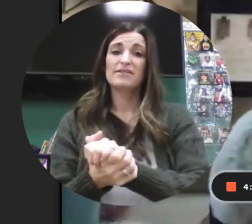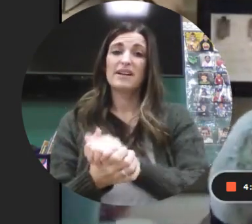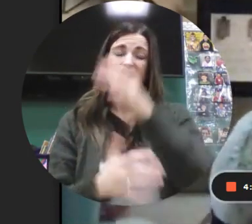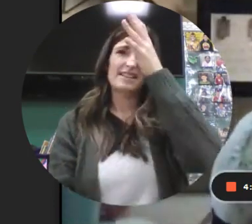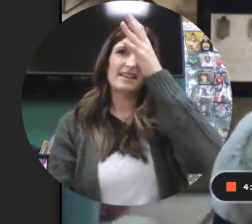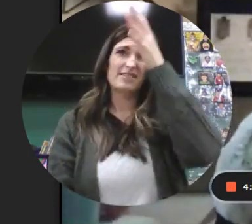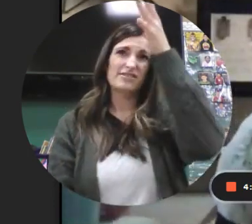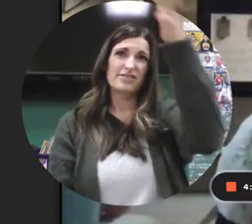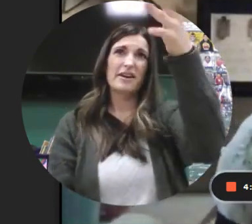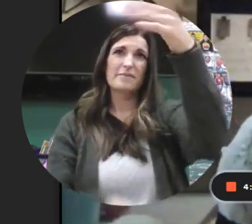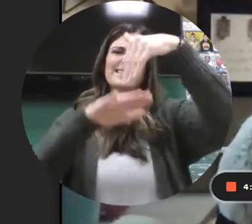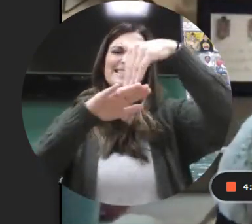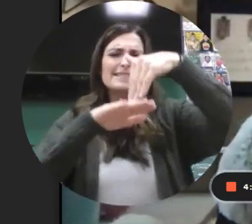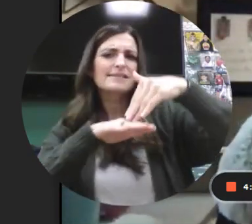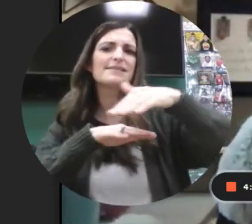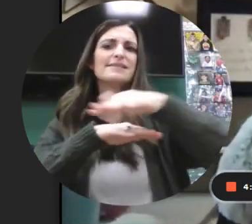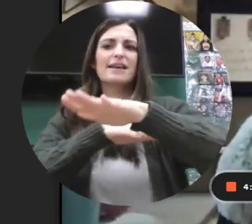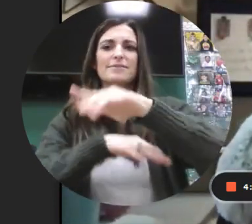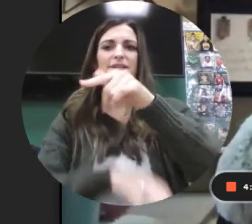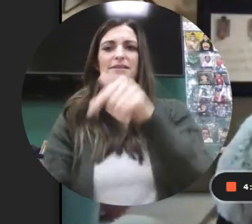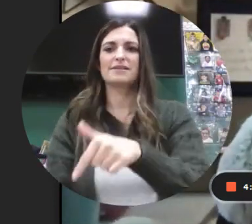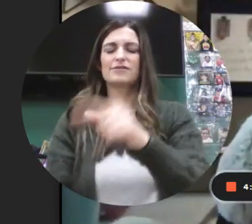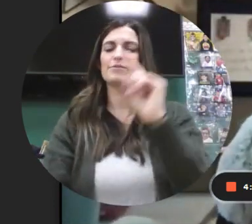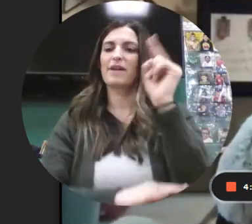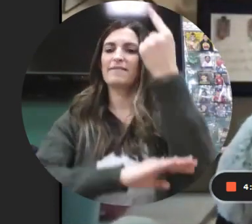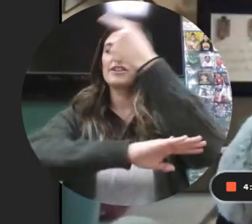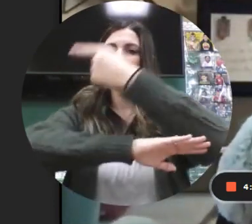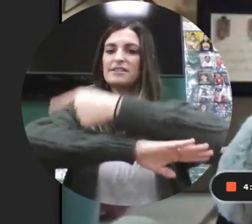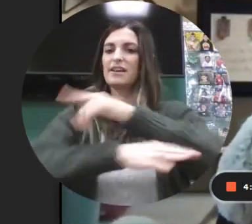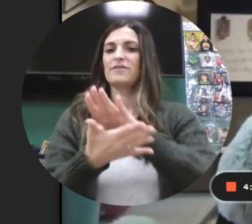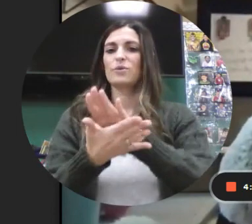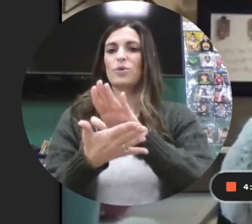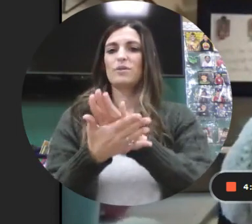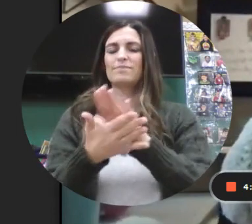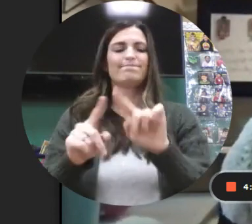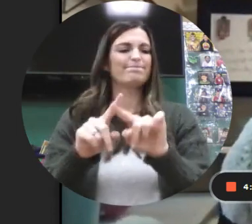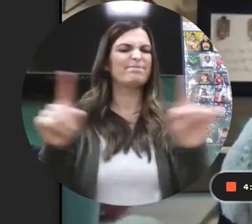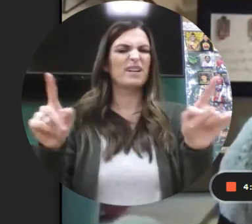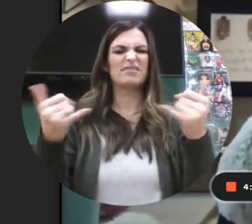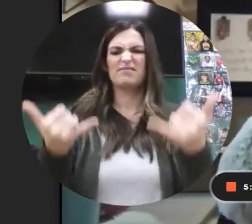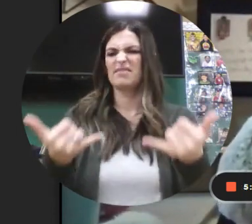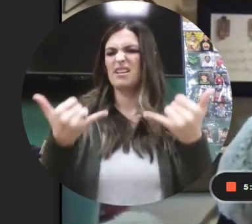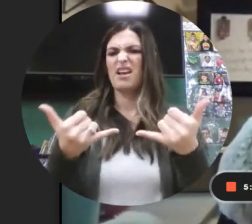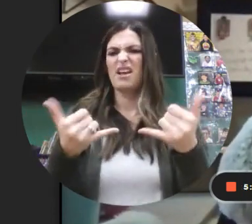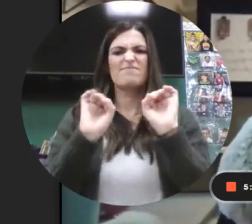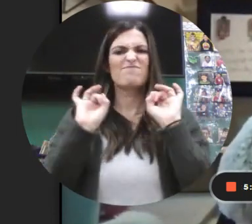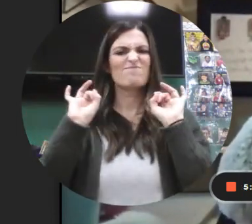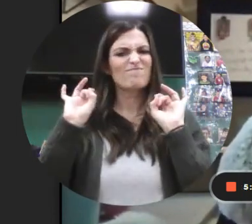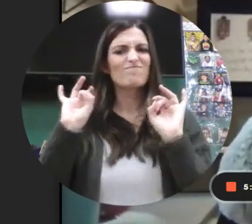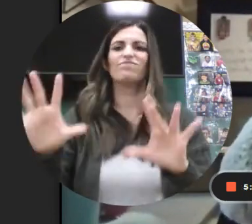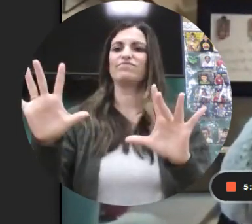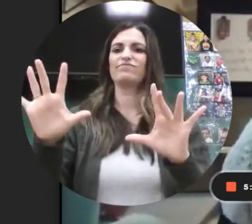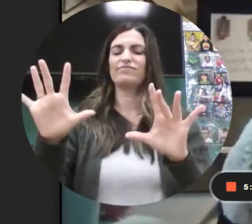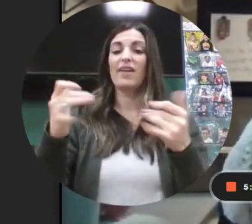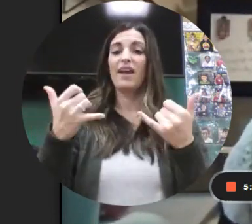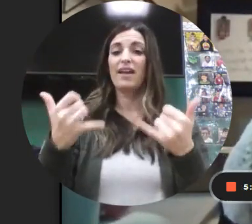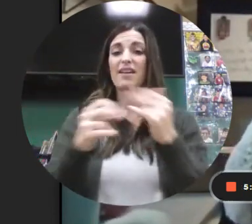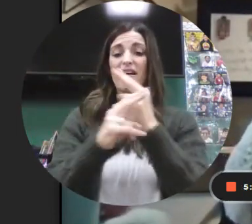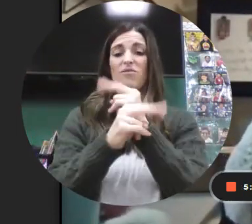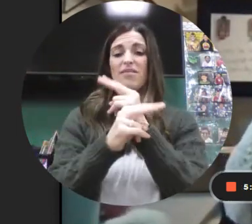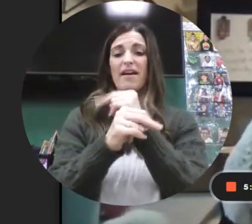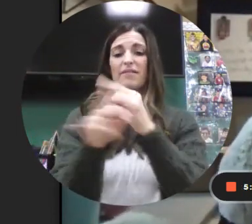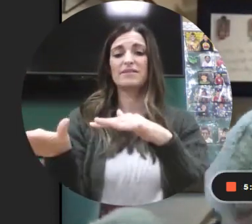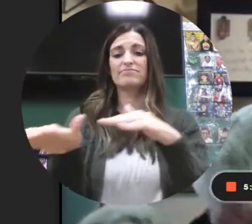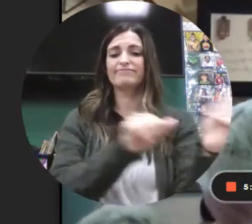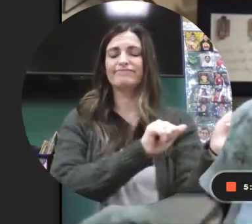some rabbit magic for my first day of school, but today hadn't turned out anything like I'd hoped, And now, even Lappy was leaving